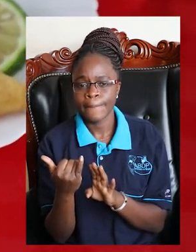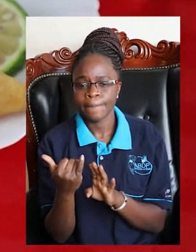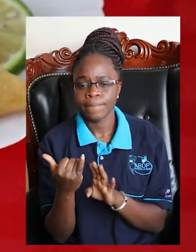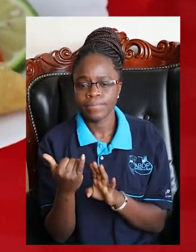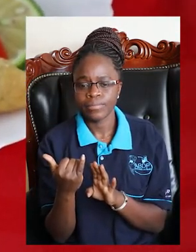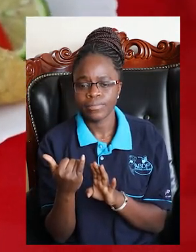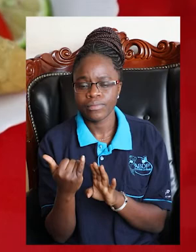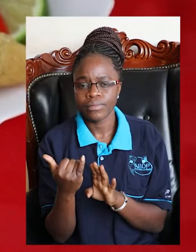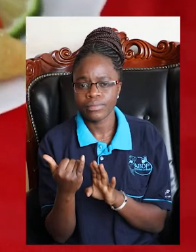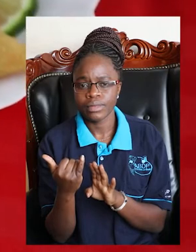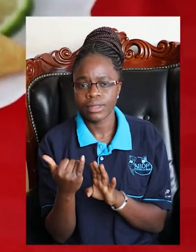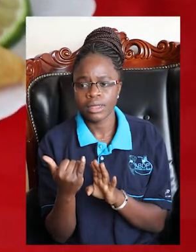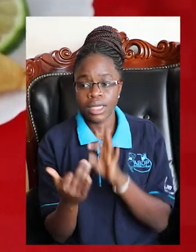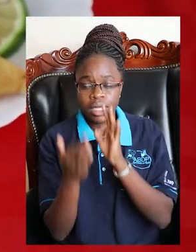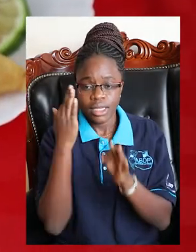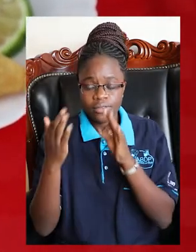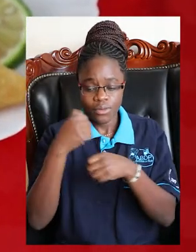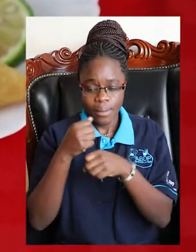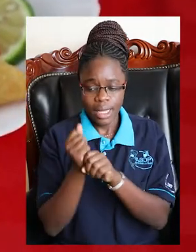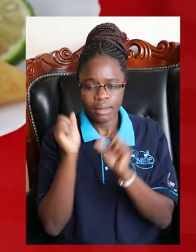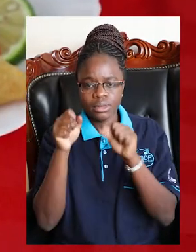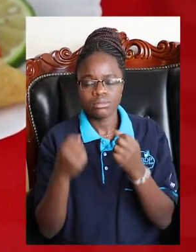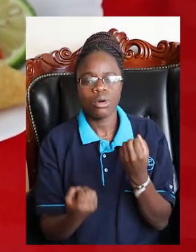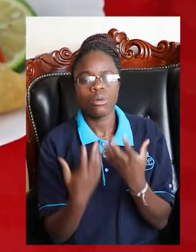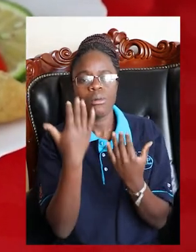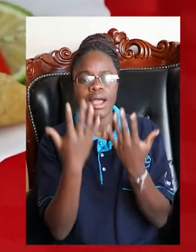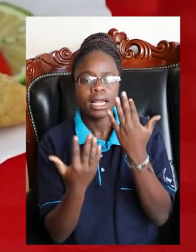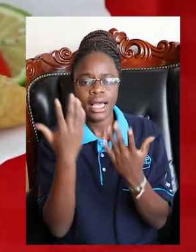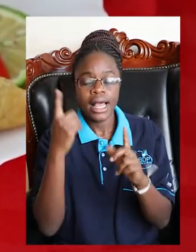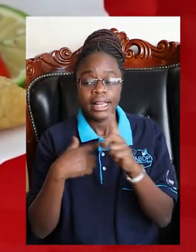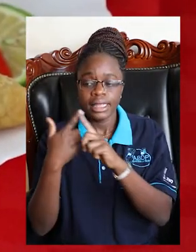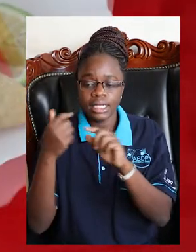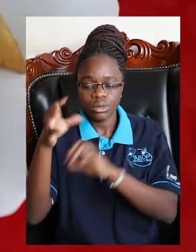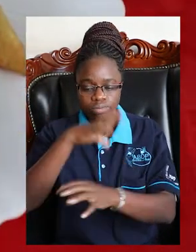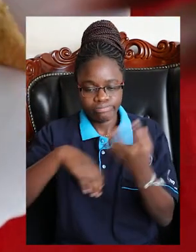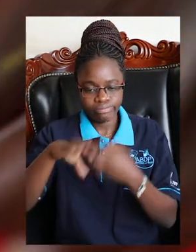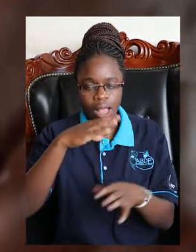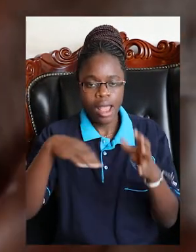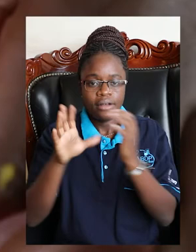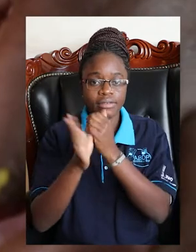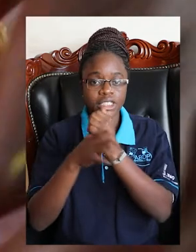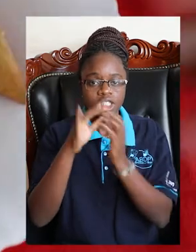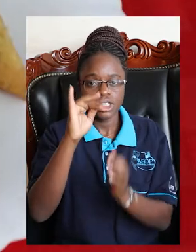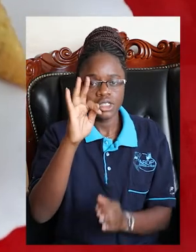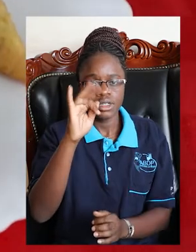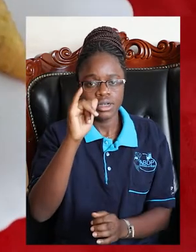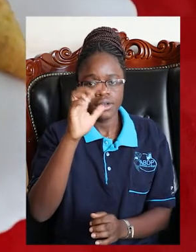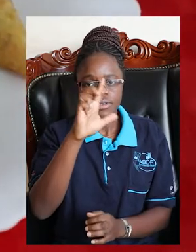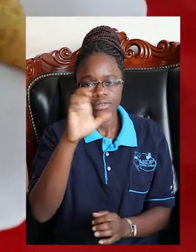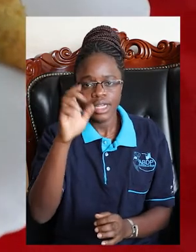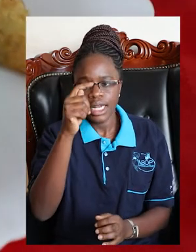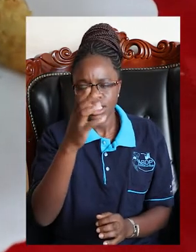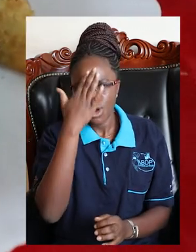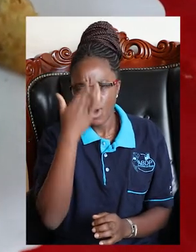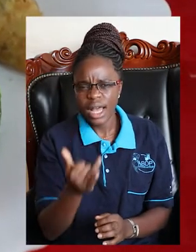that you want to use, and you boil it to make sure it is ready, and then you will incorporate the fish fillet. For the sambusas, we are